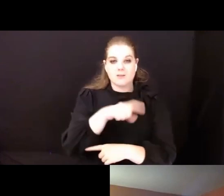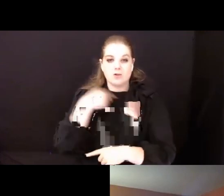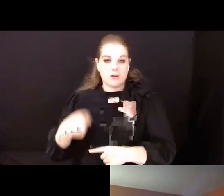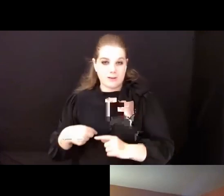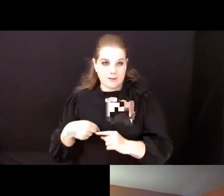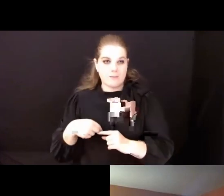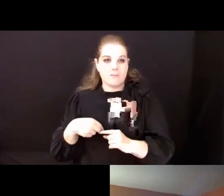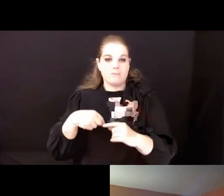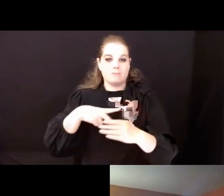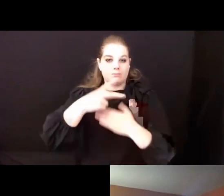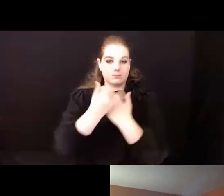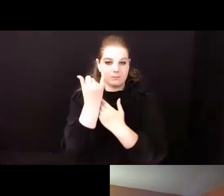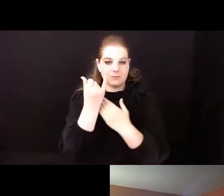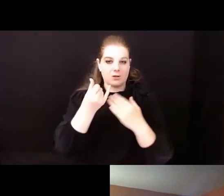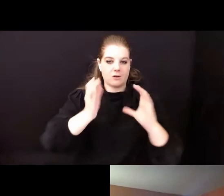conversation.